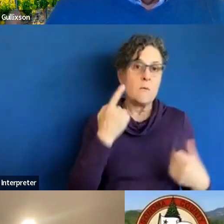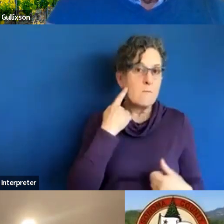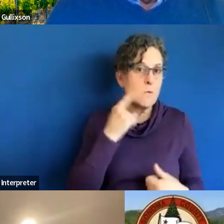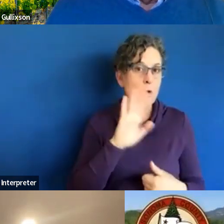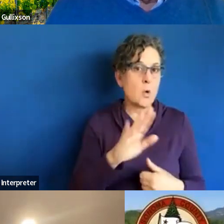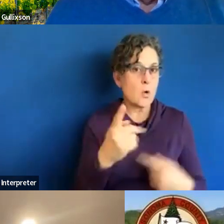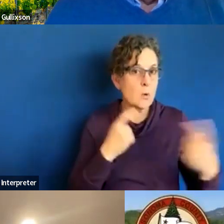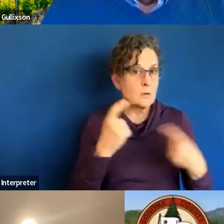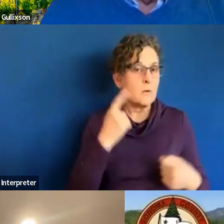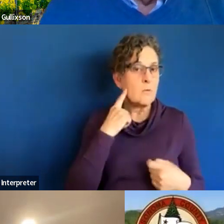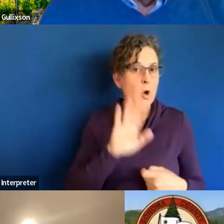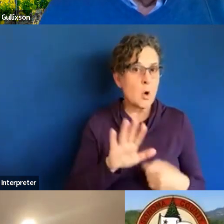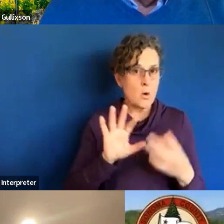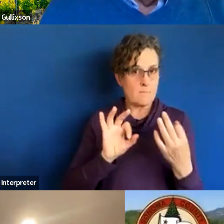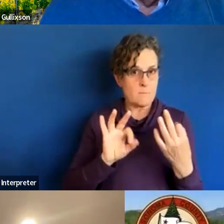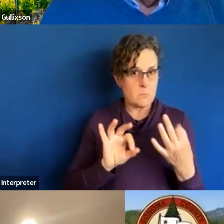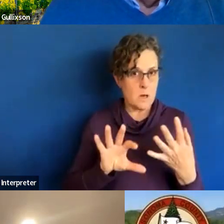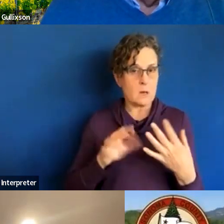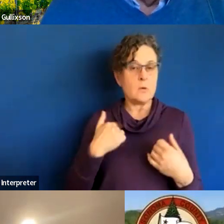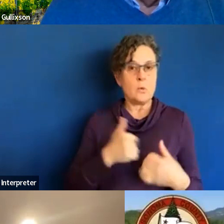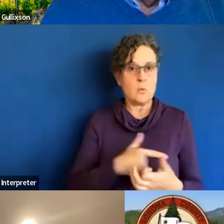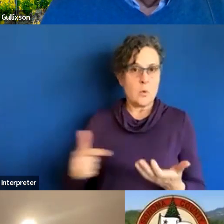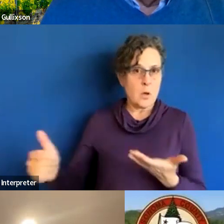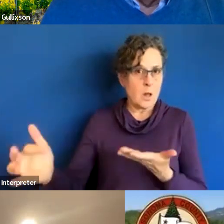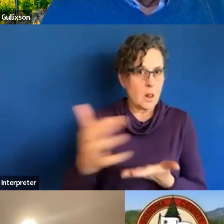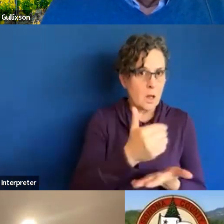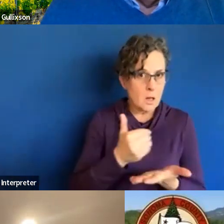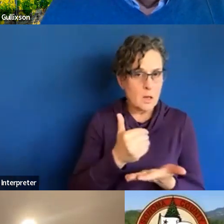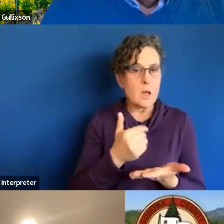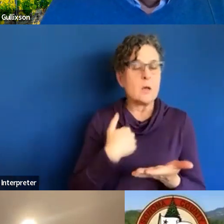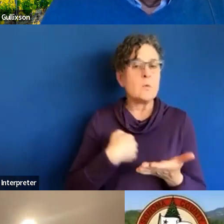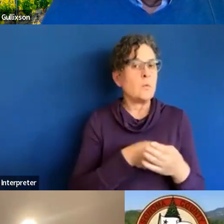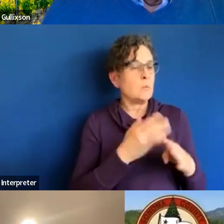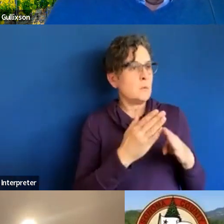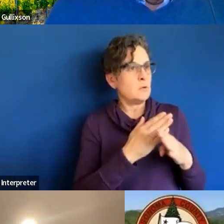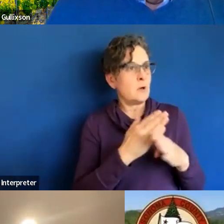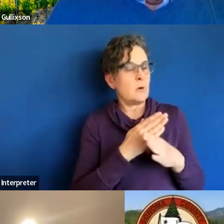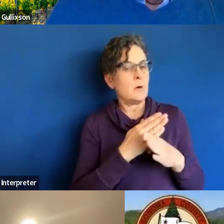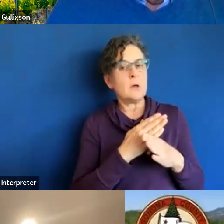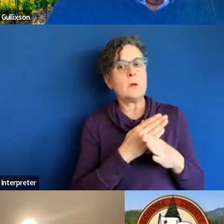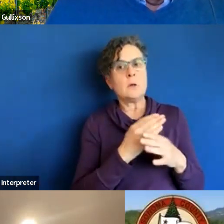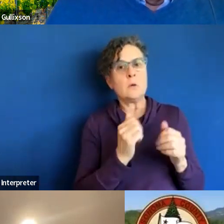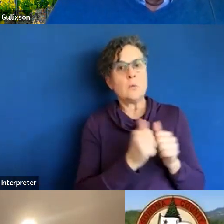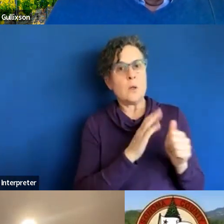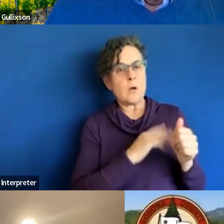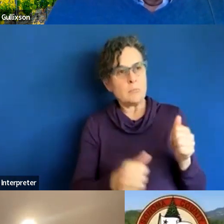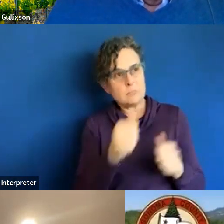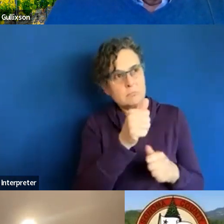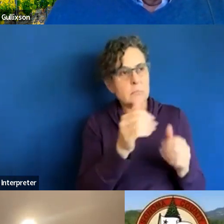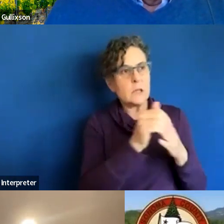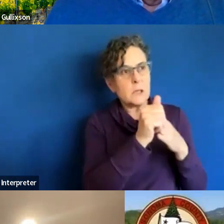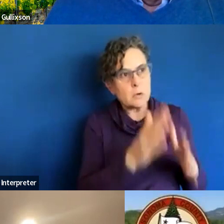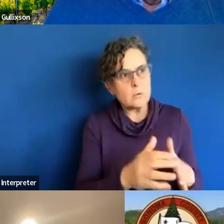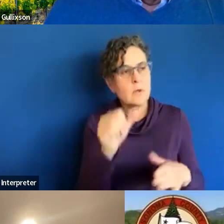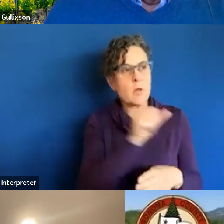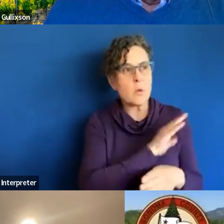be collecting that and sharing that with our leaders and our other board members